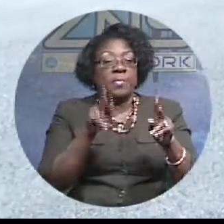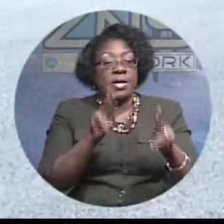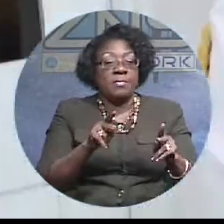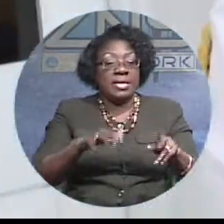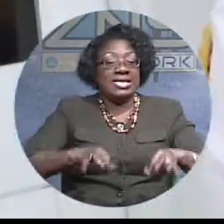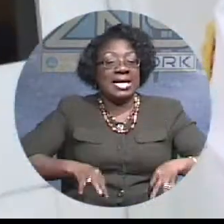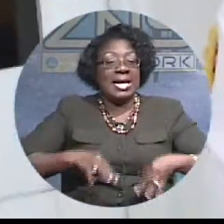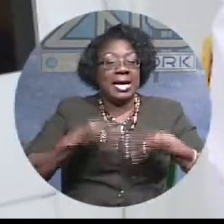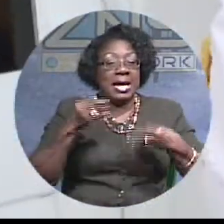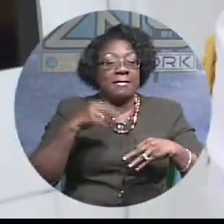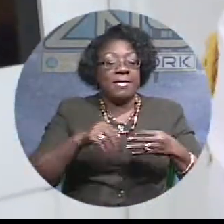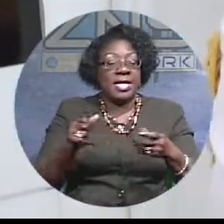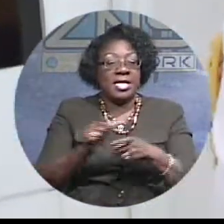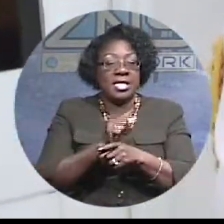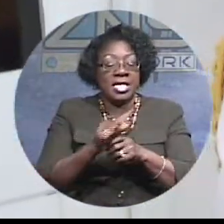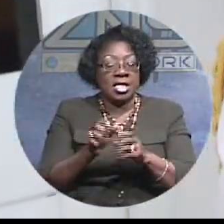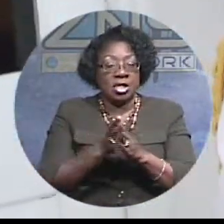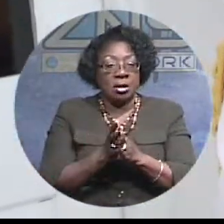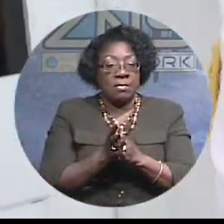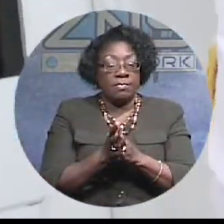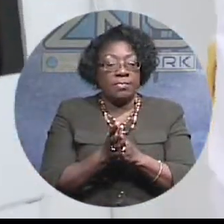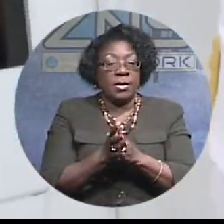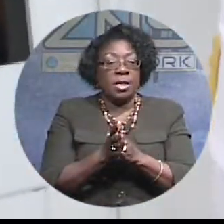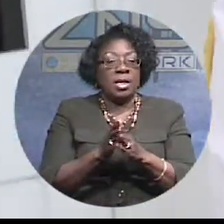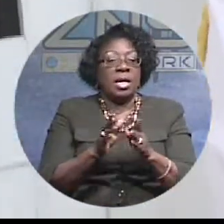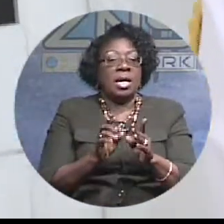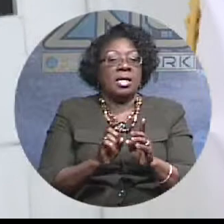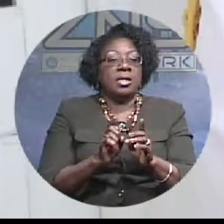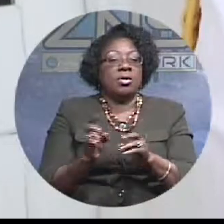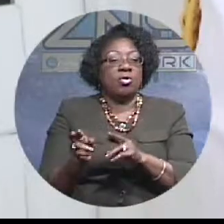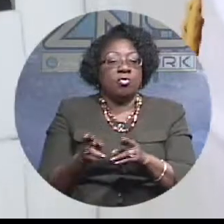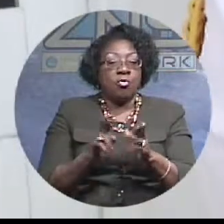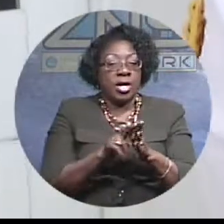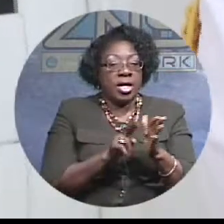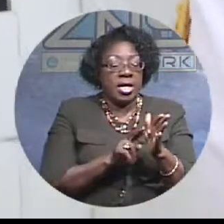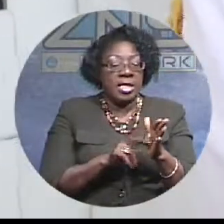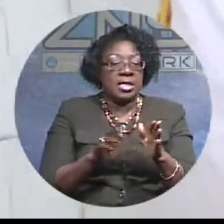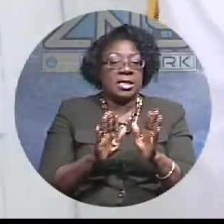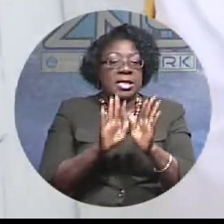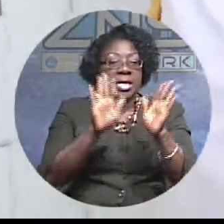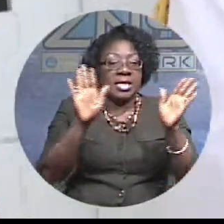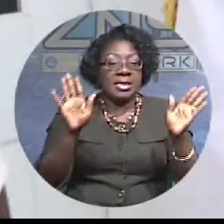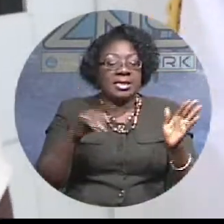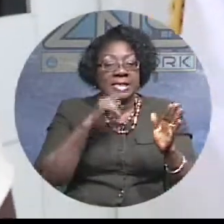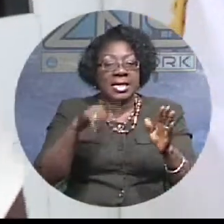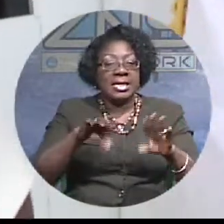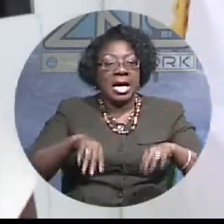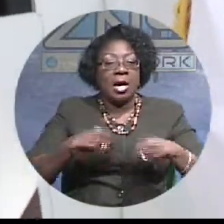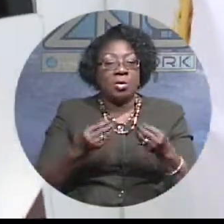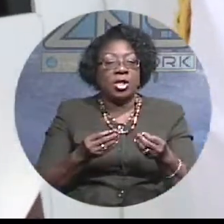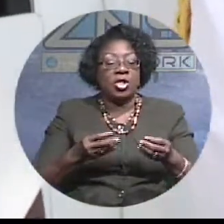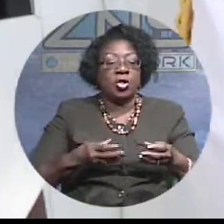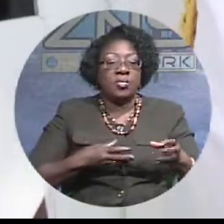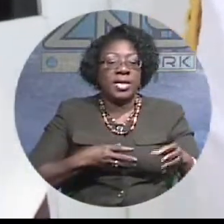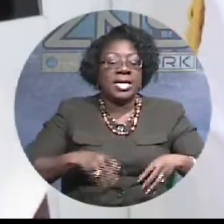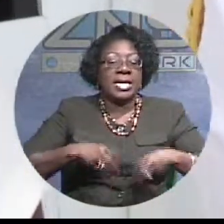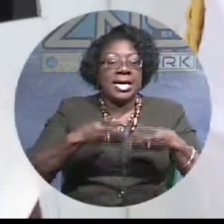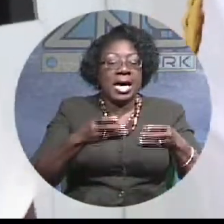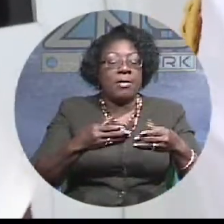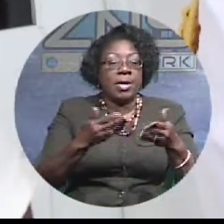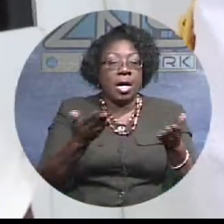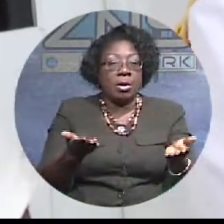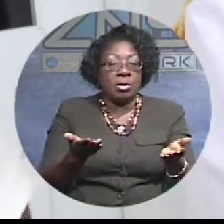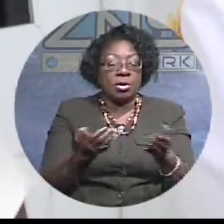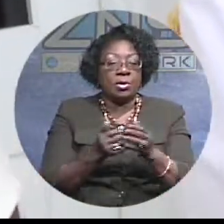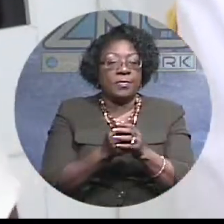1 and 2 in the regulations clearly define how they should be carried out. The U.S. have the Uniform Code of Military Justice,